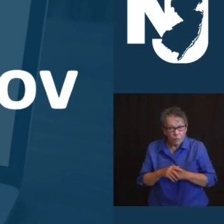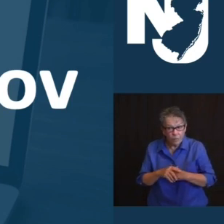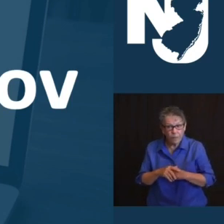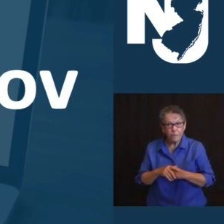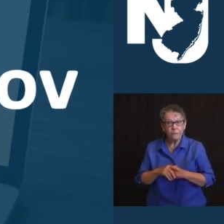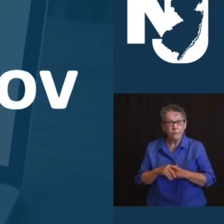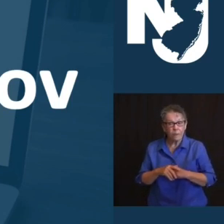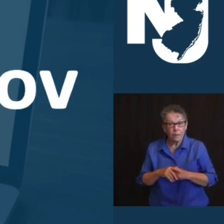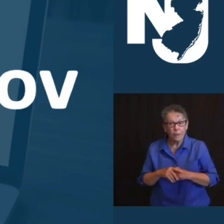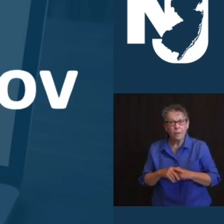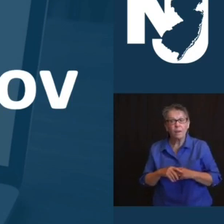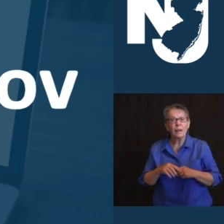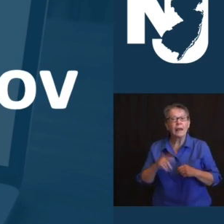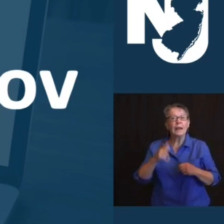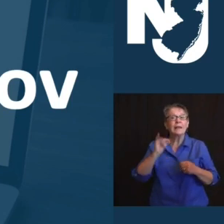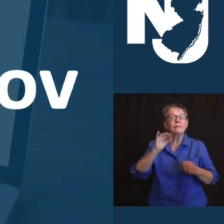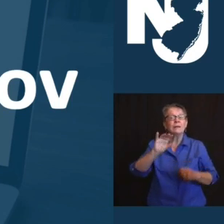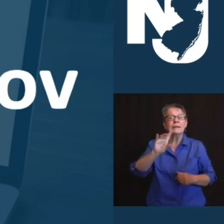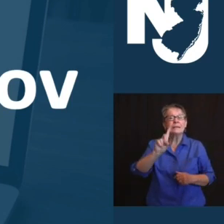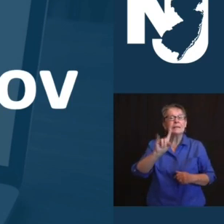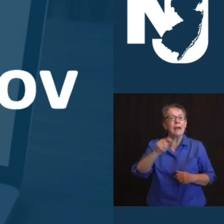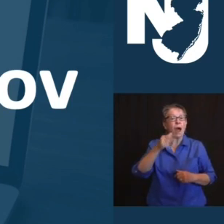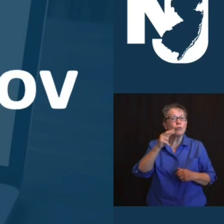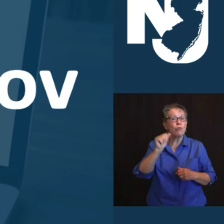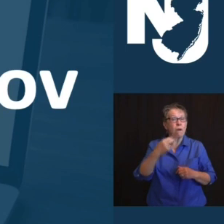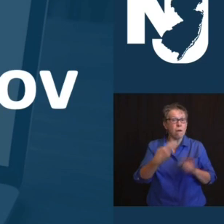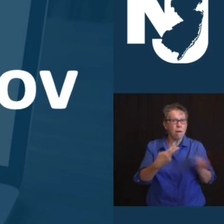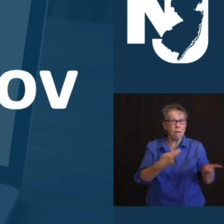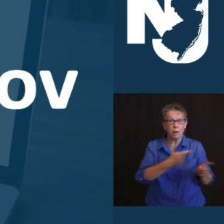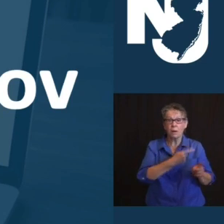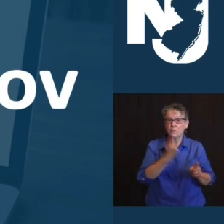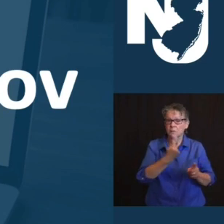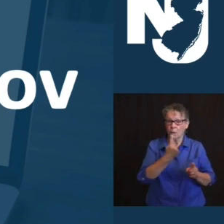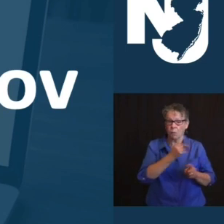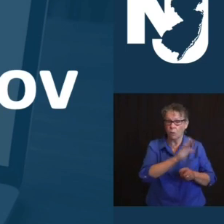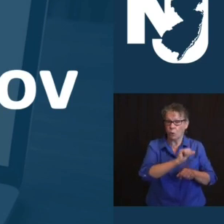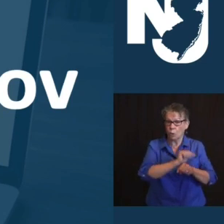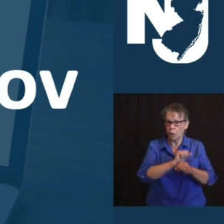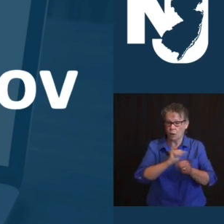being trained by Perry and his tremendous team at Rutgers School of Public Health call you,